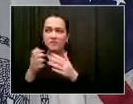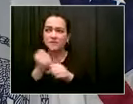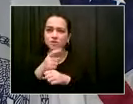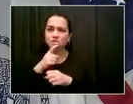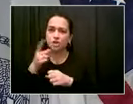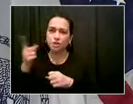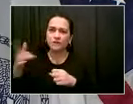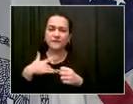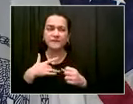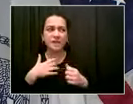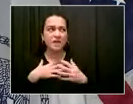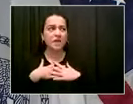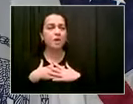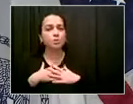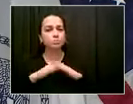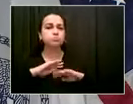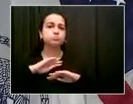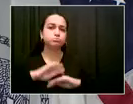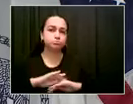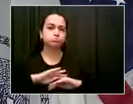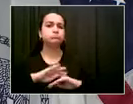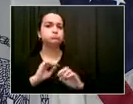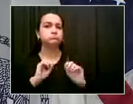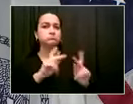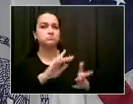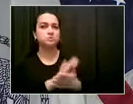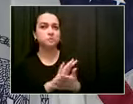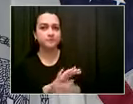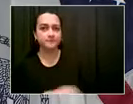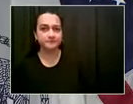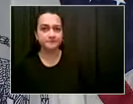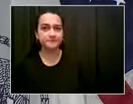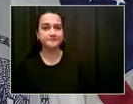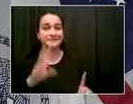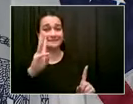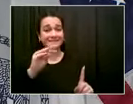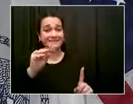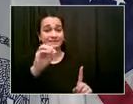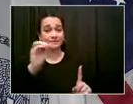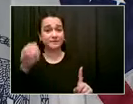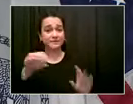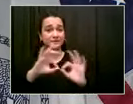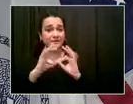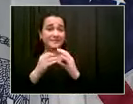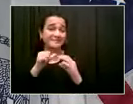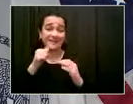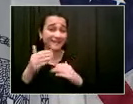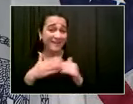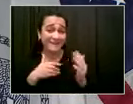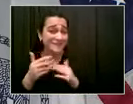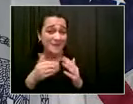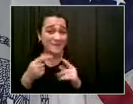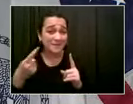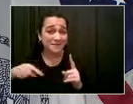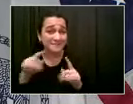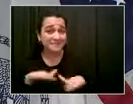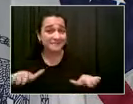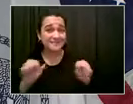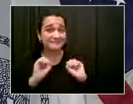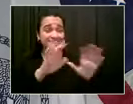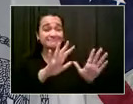if they don't get comfortable sending their children back? Is there any concern that the city could see a drop in enrollment, whether that's